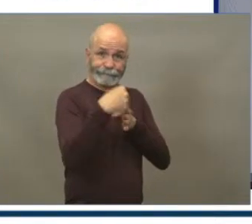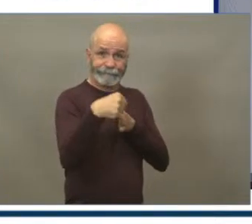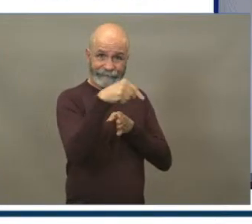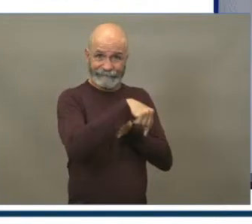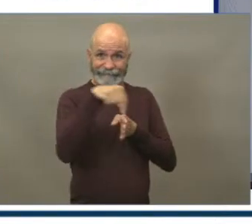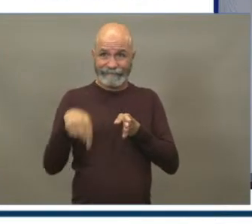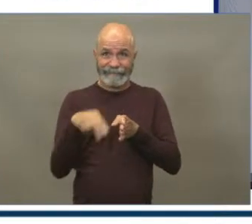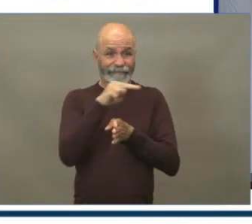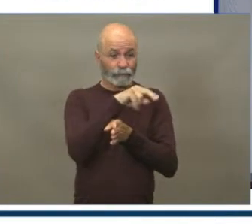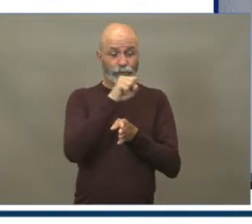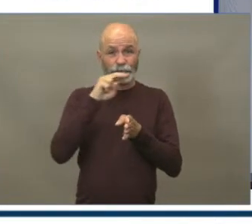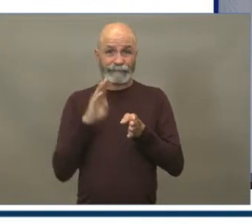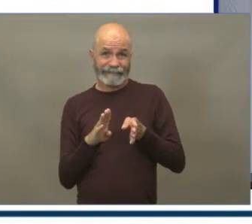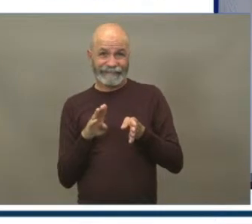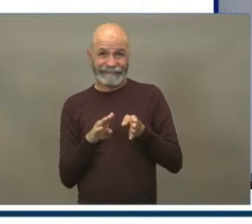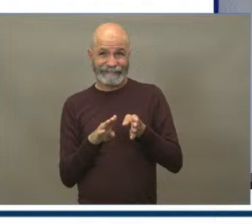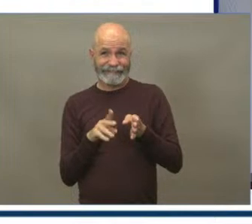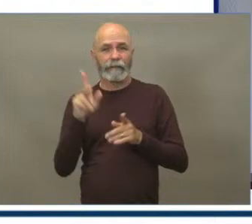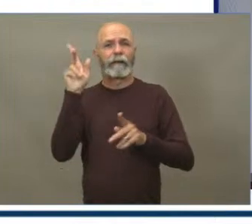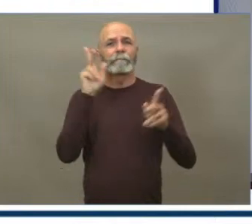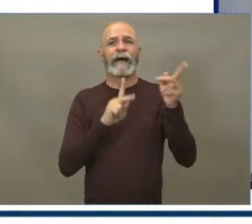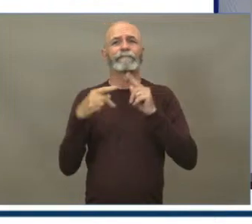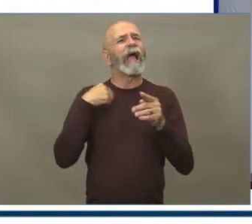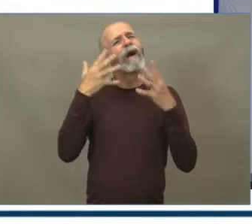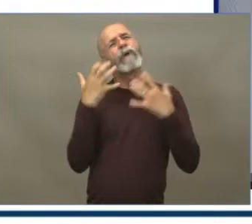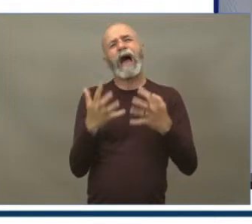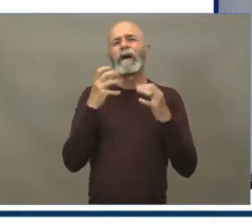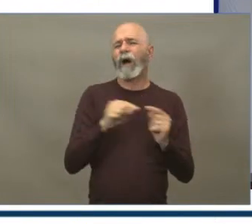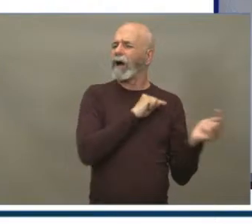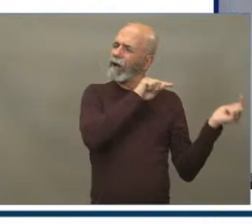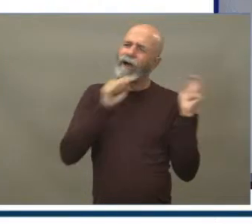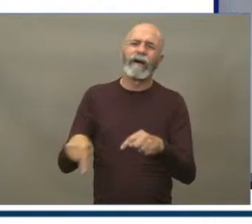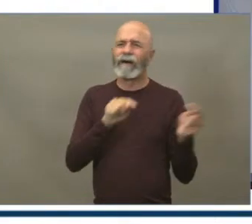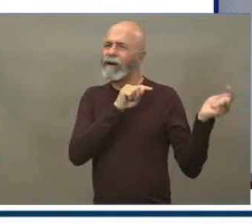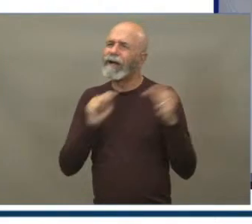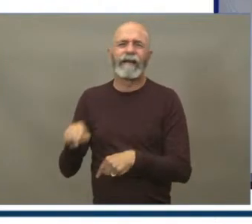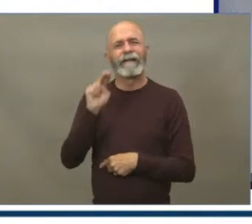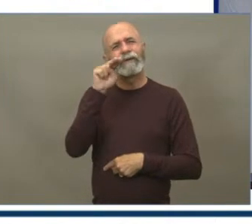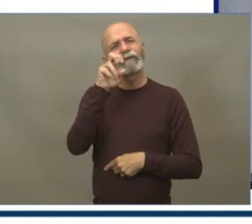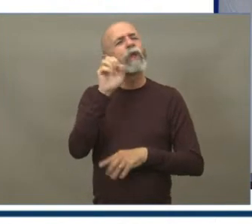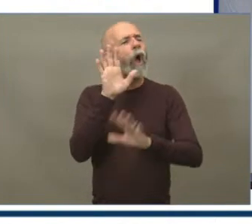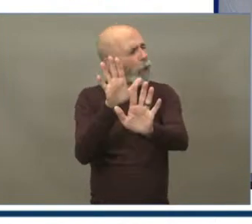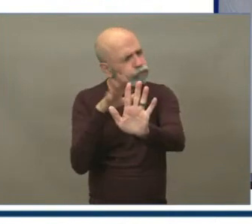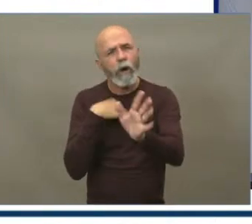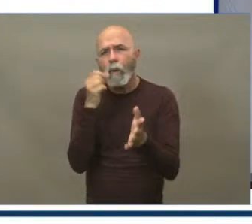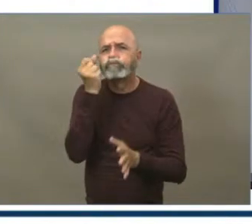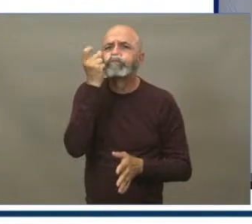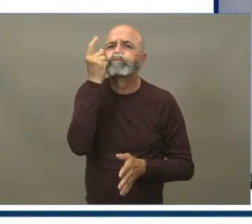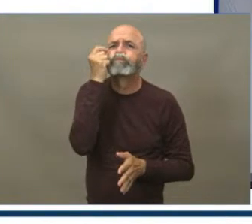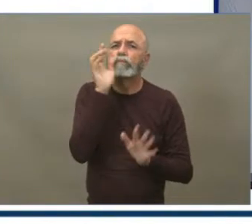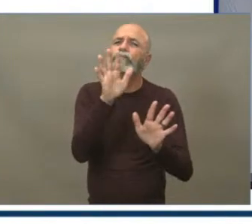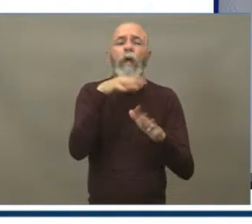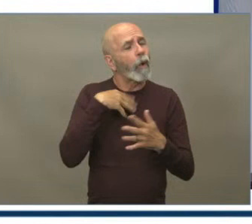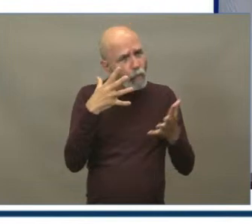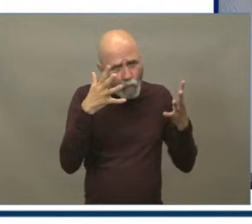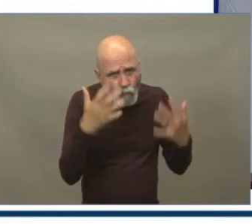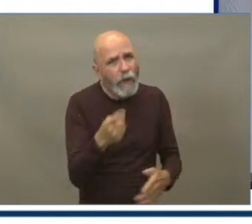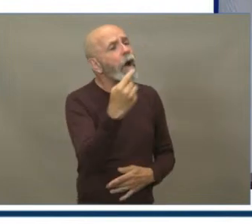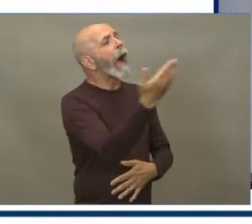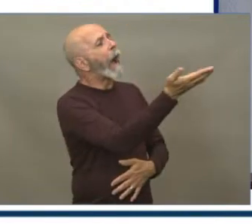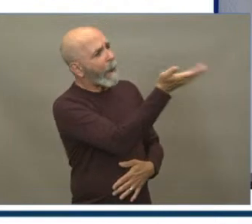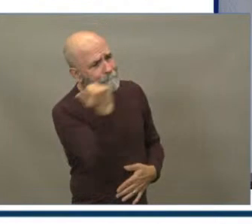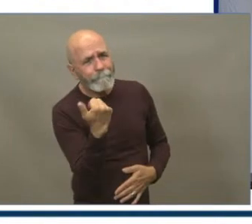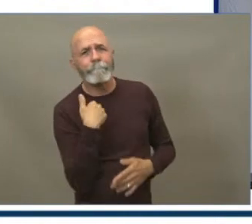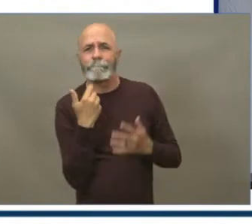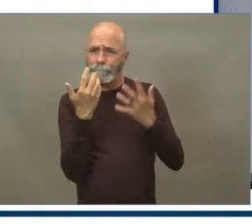great province, and frankly, we don't blame them. We want people to come here to stay and work and play, but